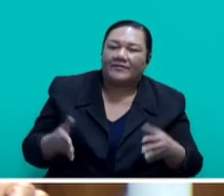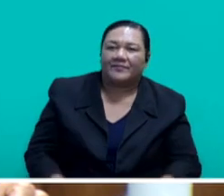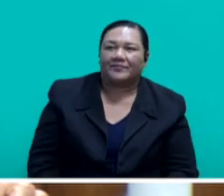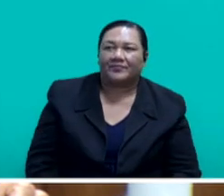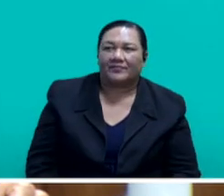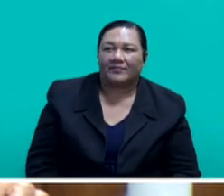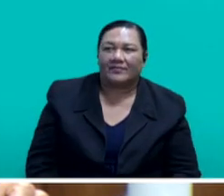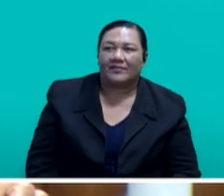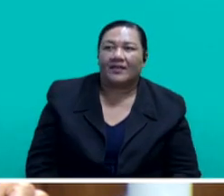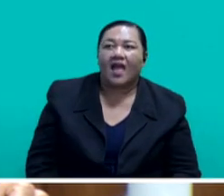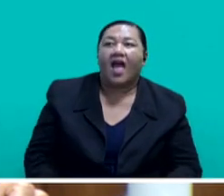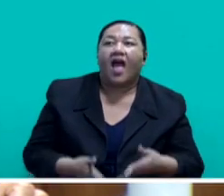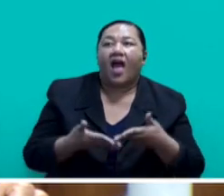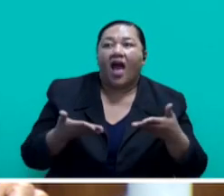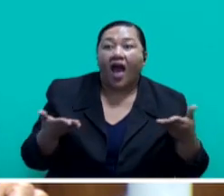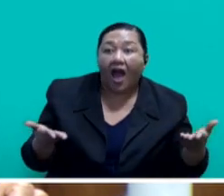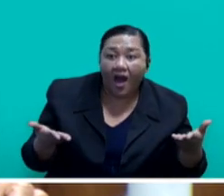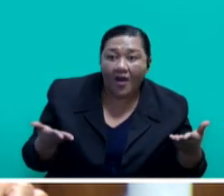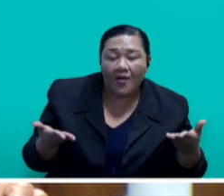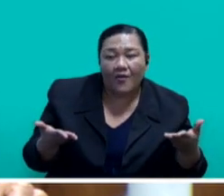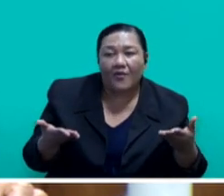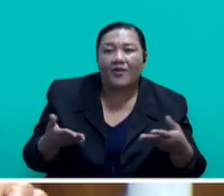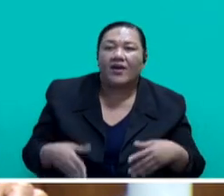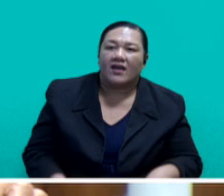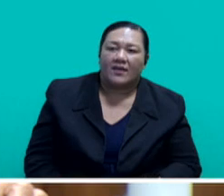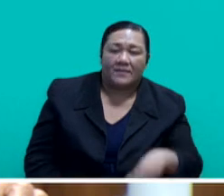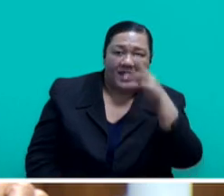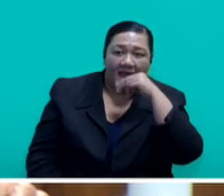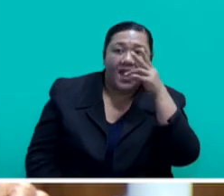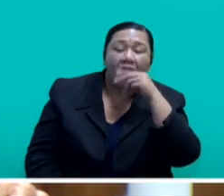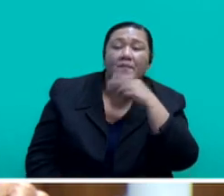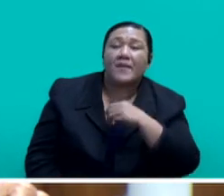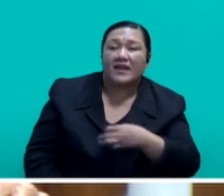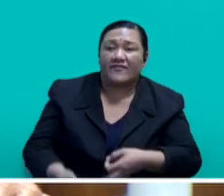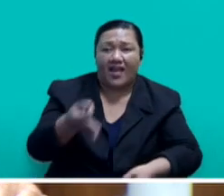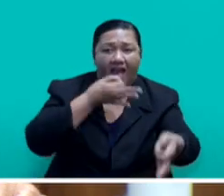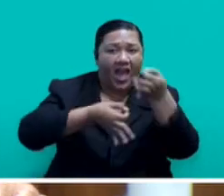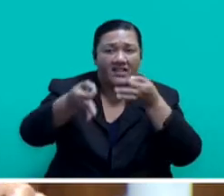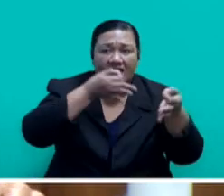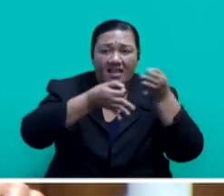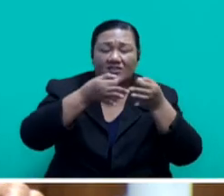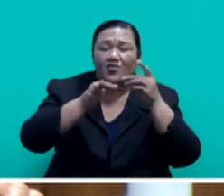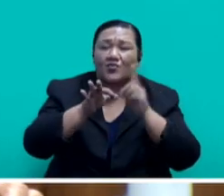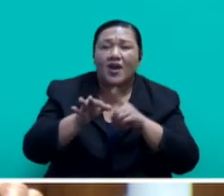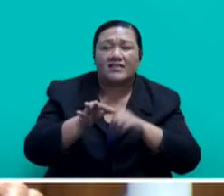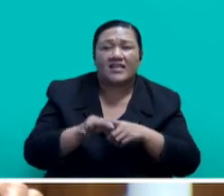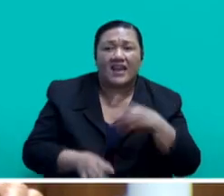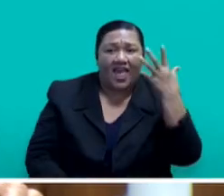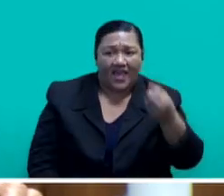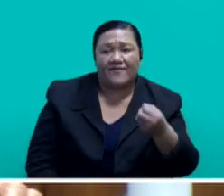the barrage of questions? How could he face the barrage of questions that were waiting for